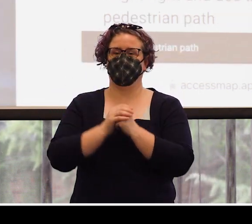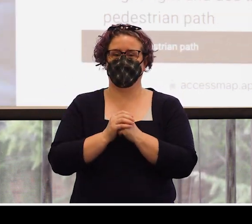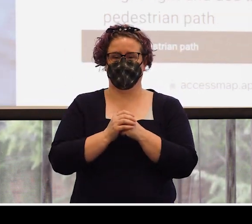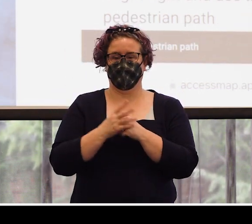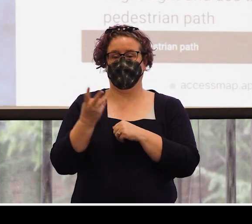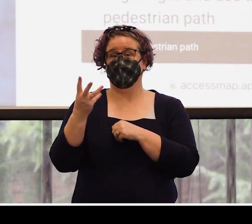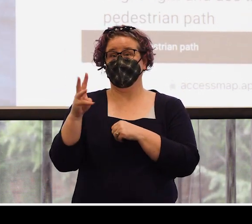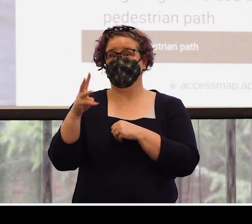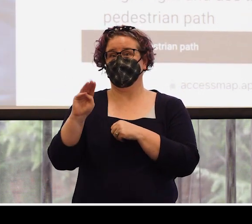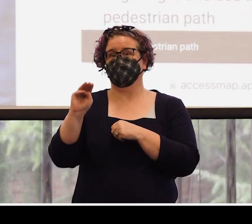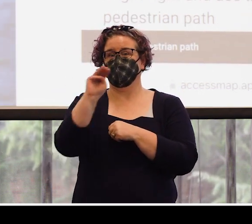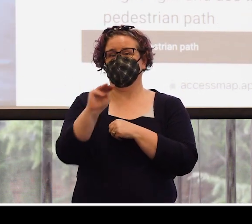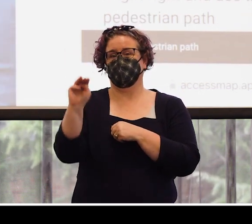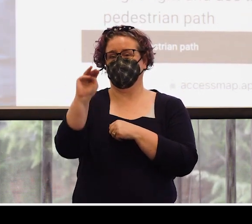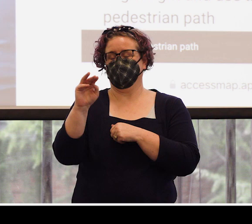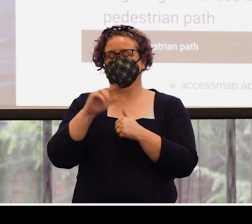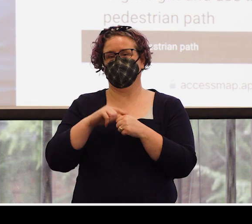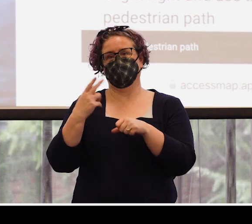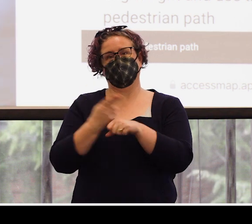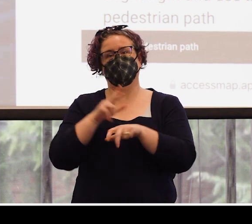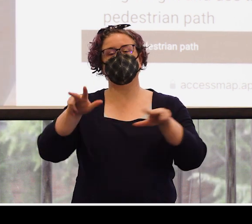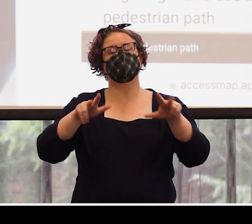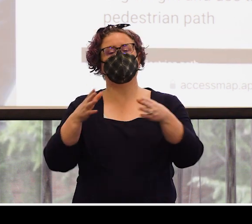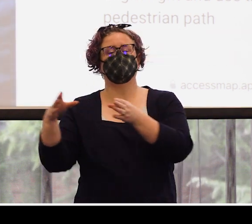16.2 meters. Use the pedestrian path.